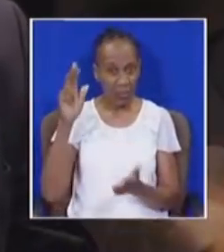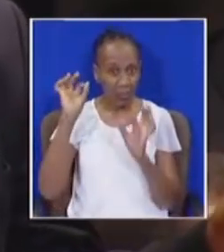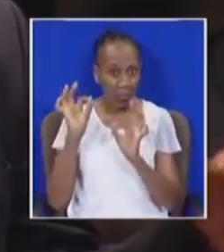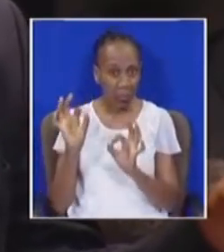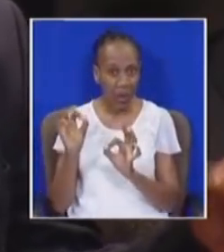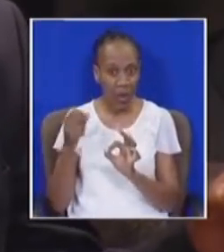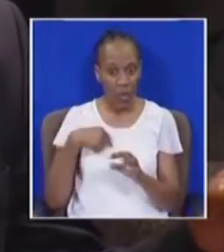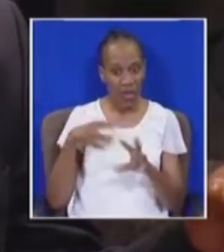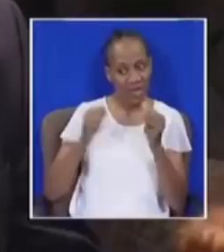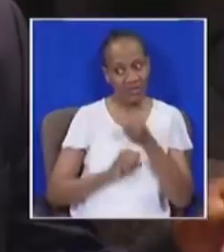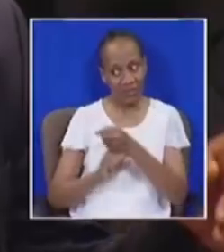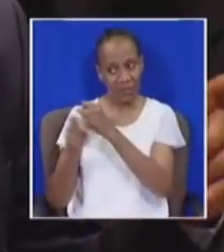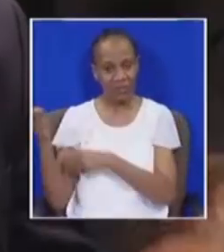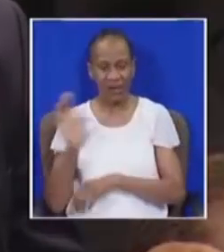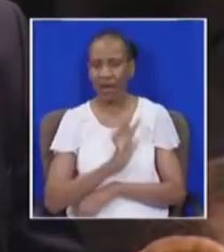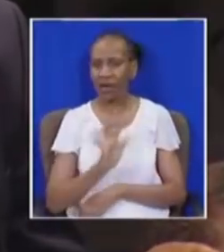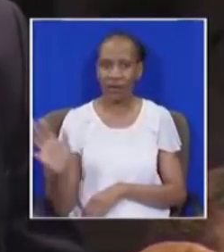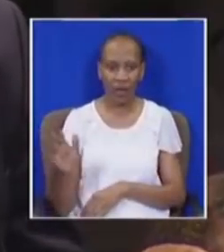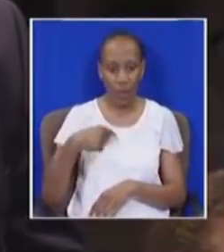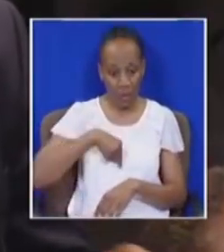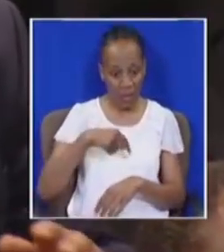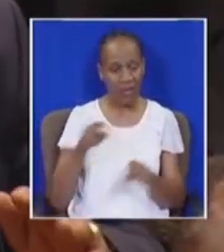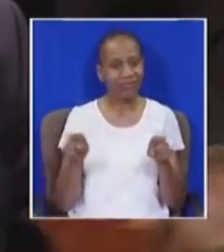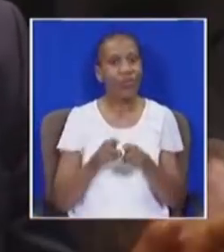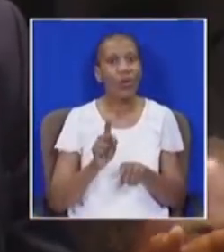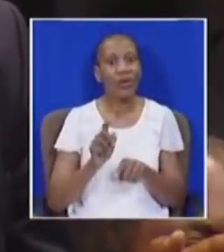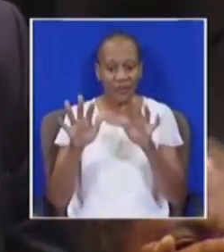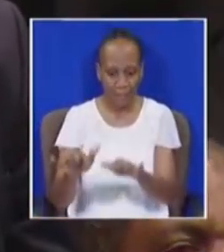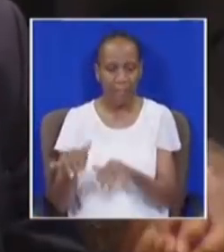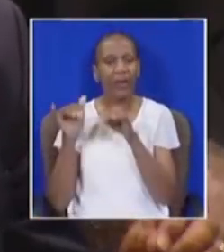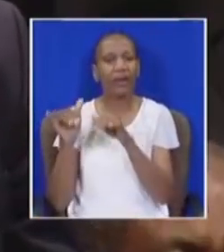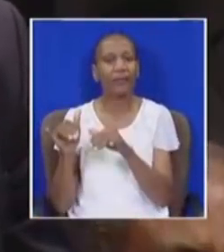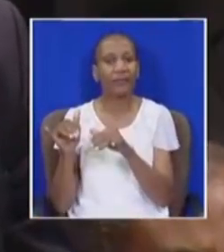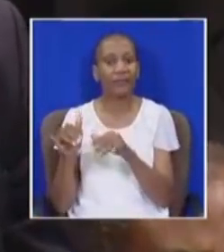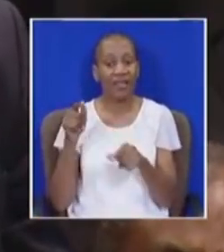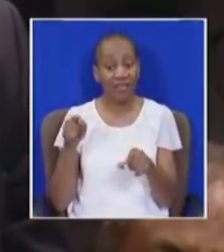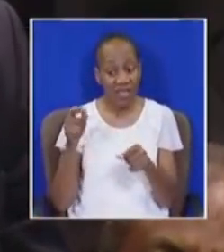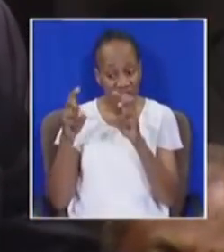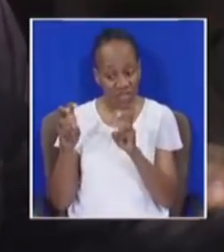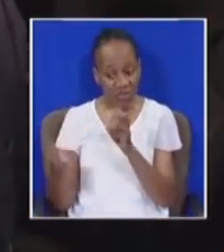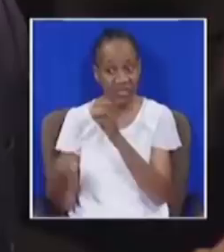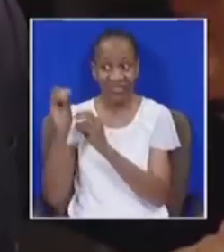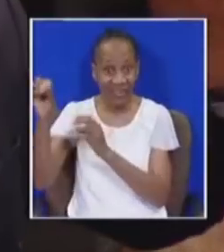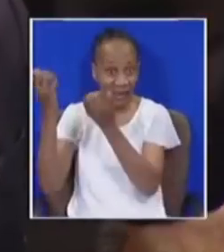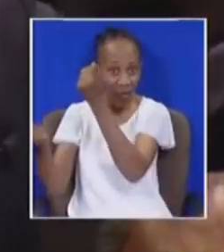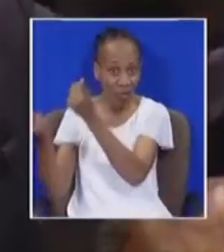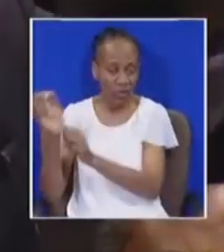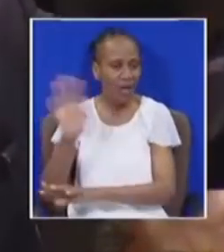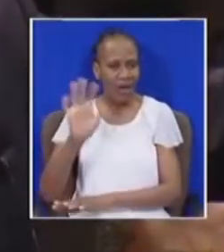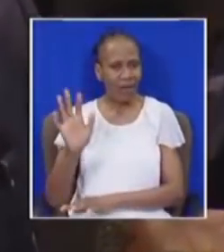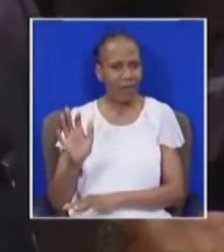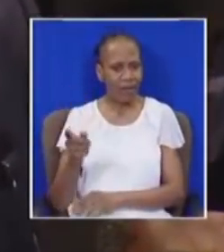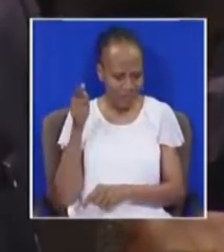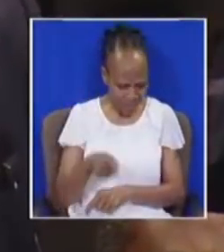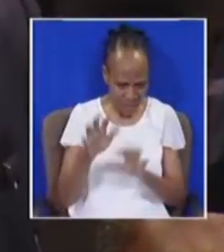want to discuss this or not. We are Parliament. This matter is not sub judice, it's being investigated by Parliament. He must go somewhere if